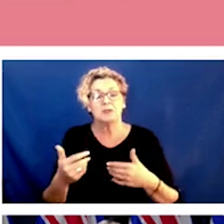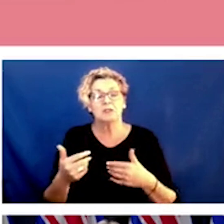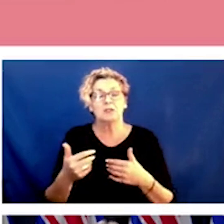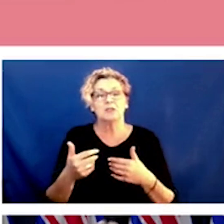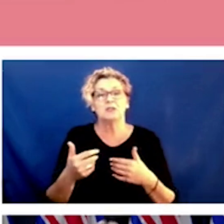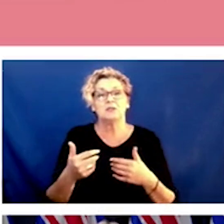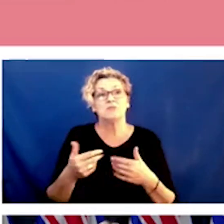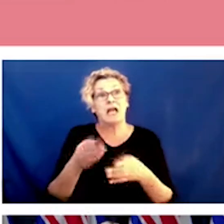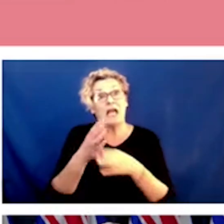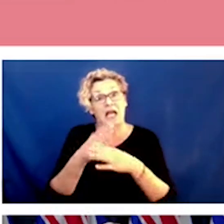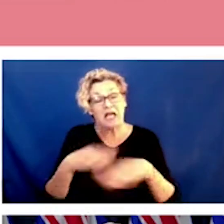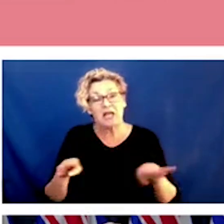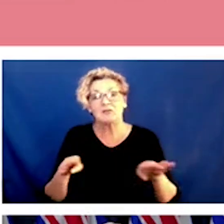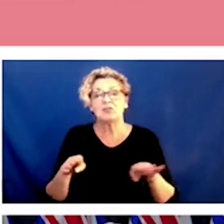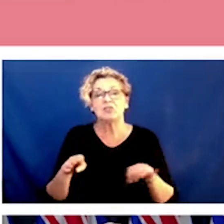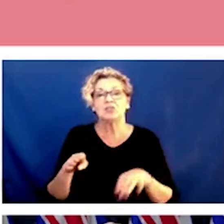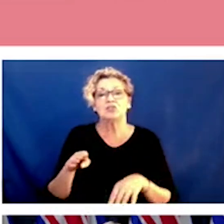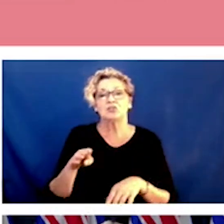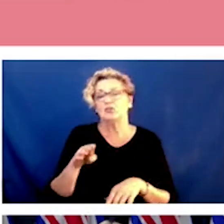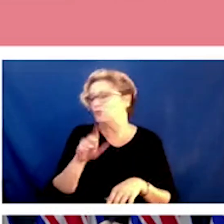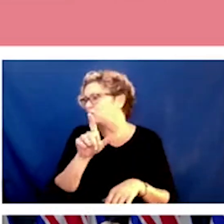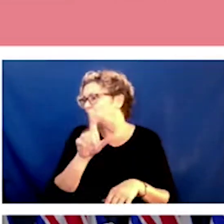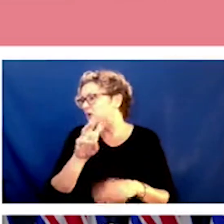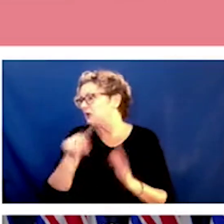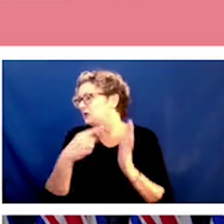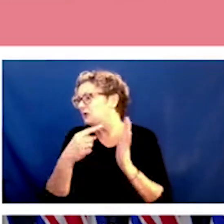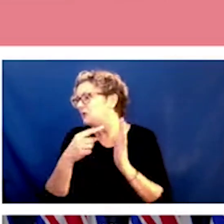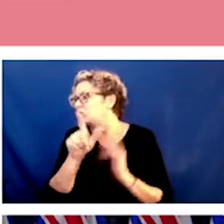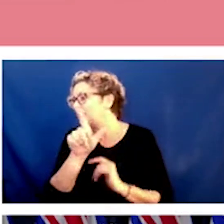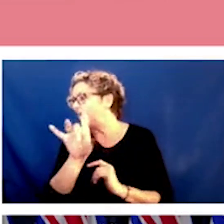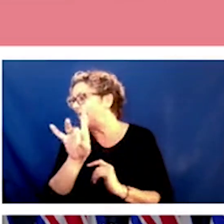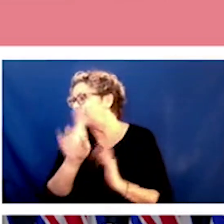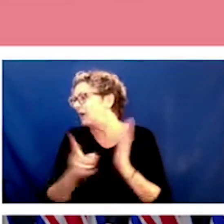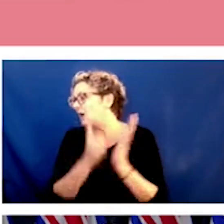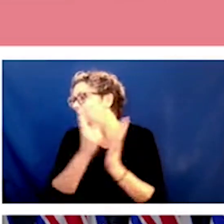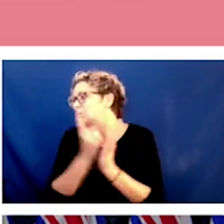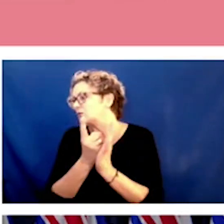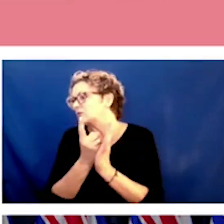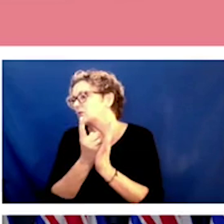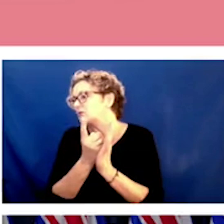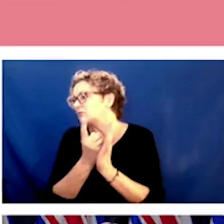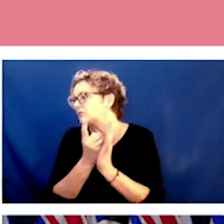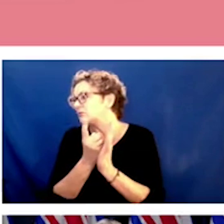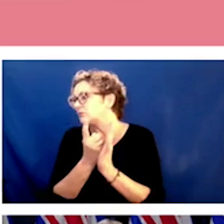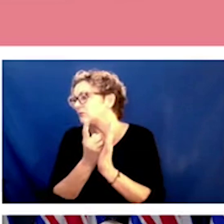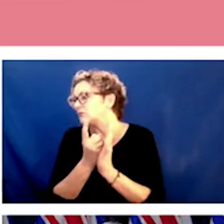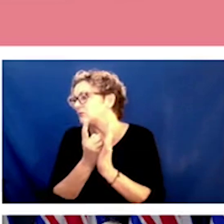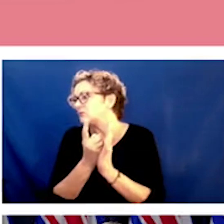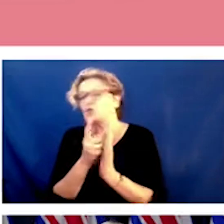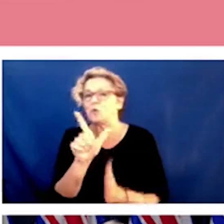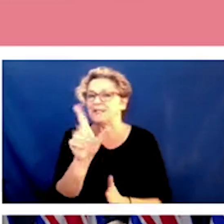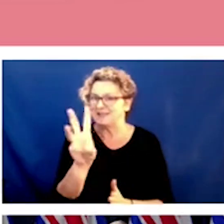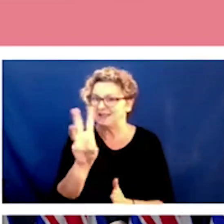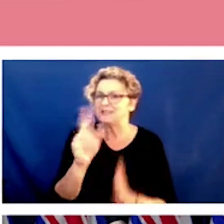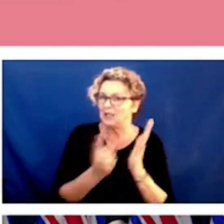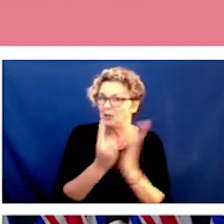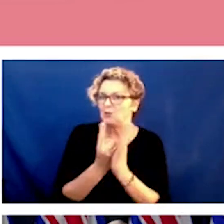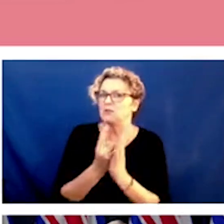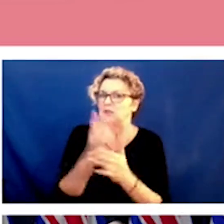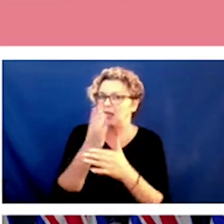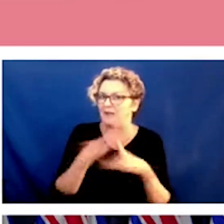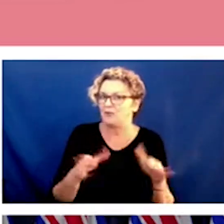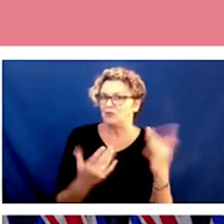tests, for a test positivity rate of 1.04%. One of the things that has been a challenge as